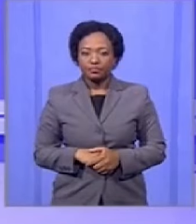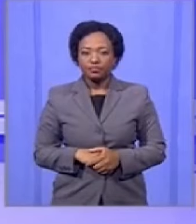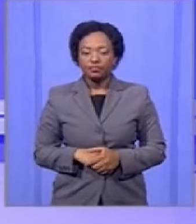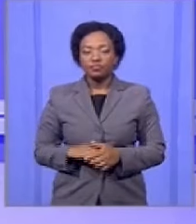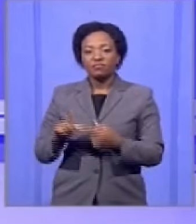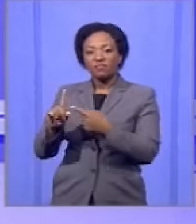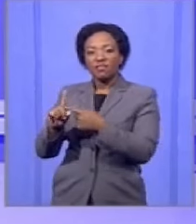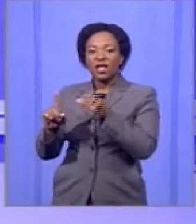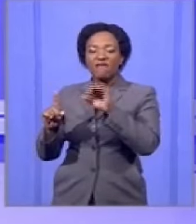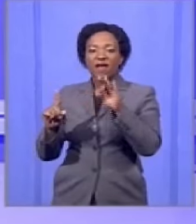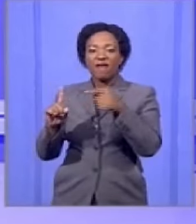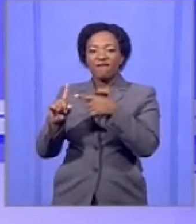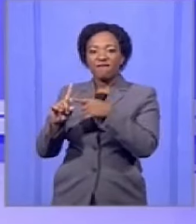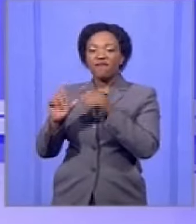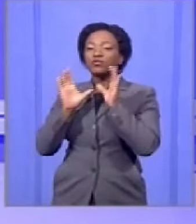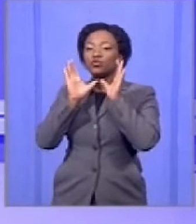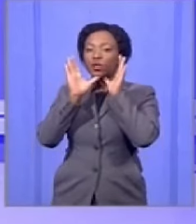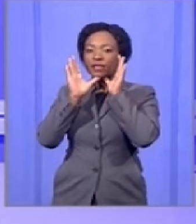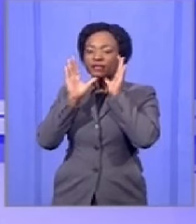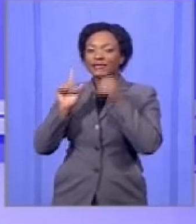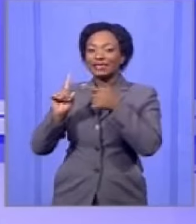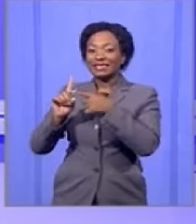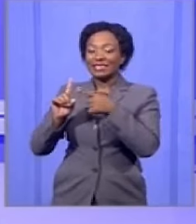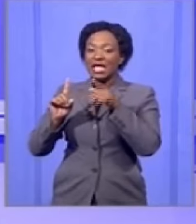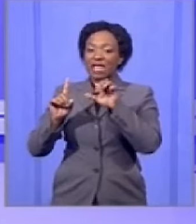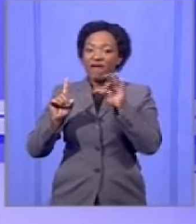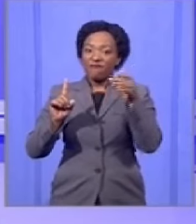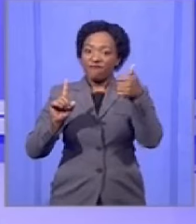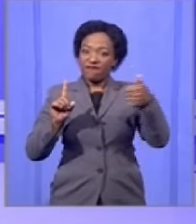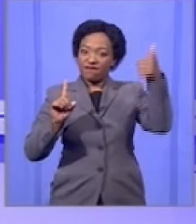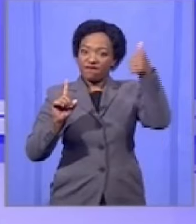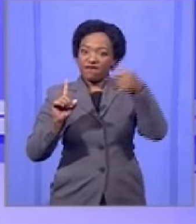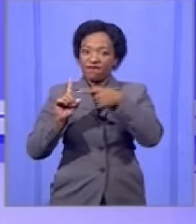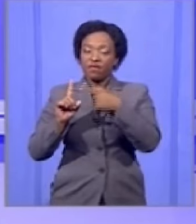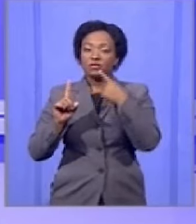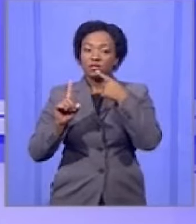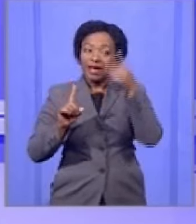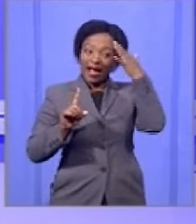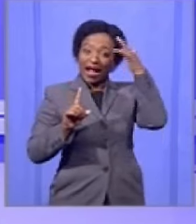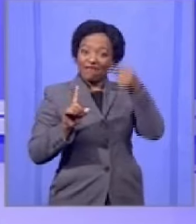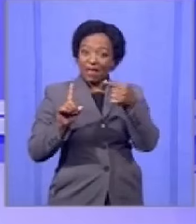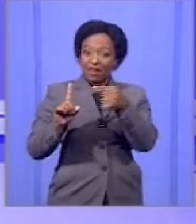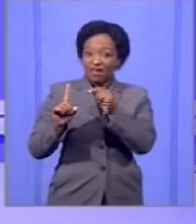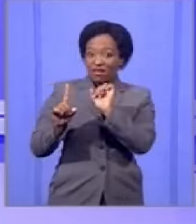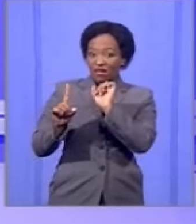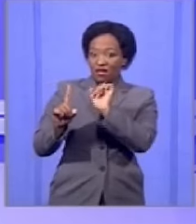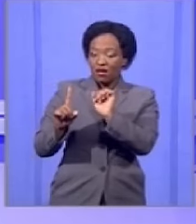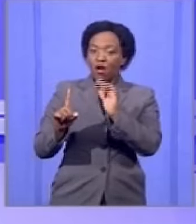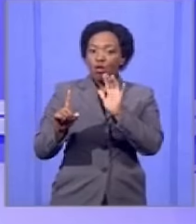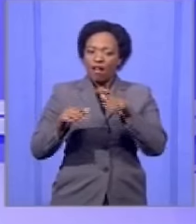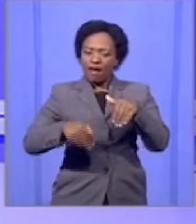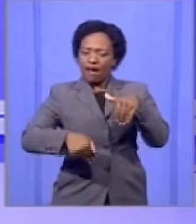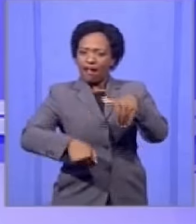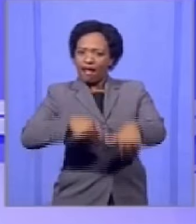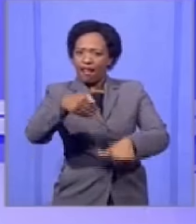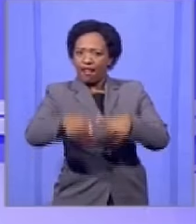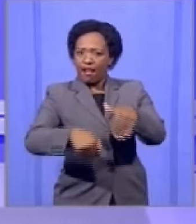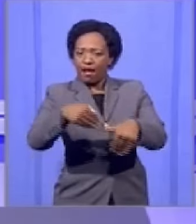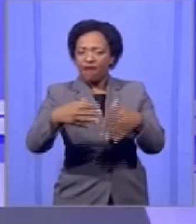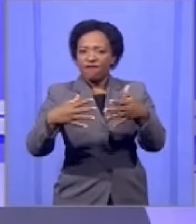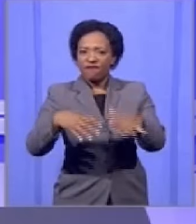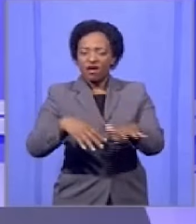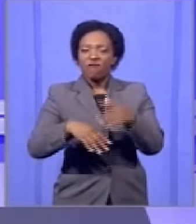Moeteledipele wa EFF Julius Malema a re puso ya EFF e tlile go gapeletsa meepo go tlhotlha diminerale tse di epang. O ne a